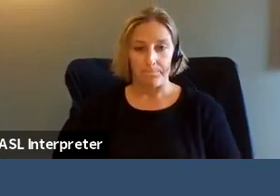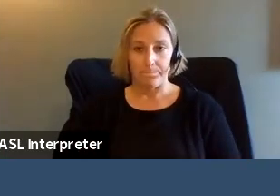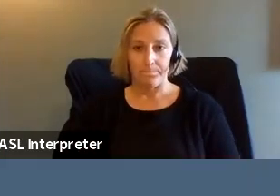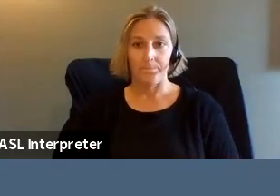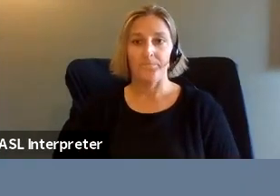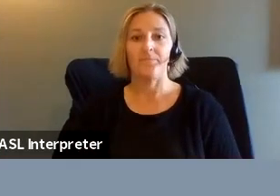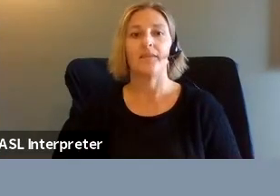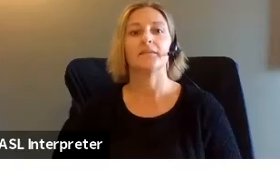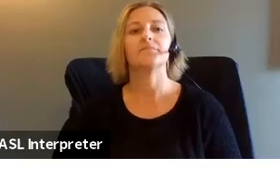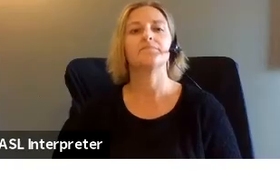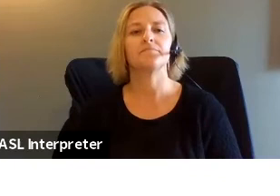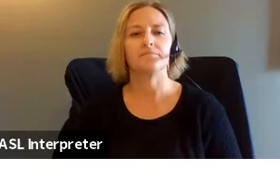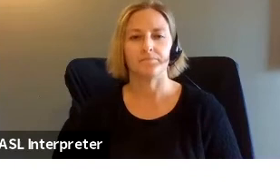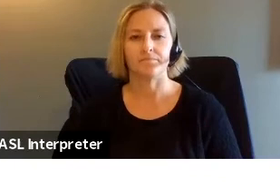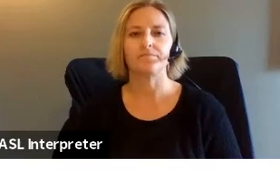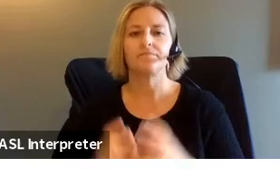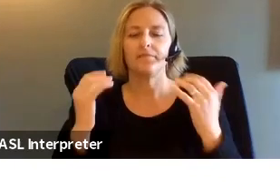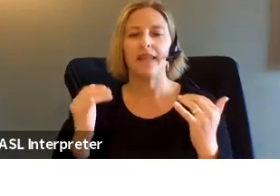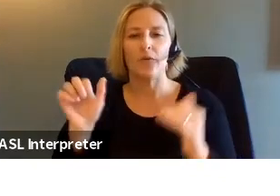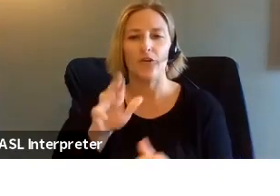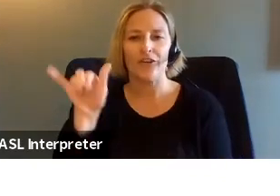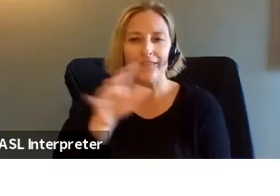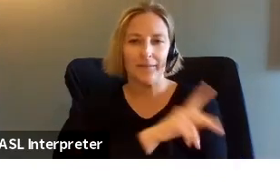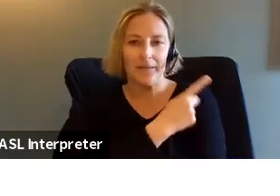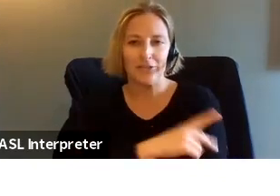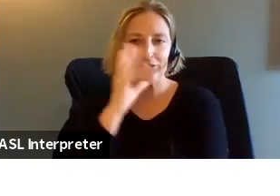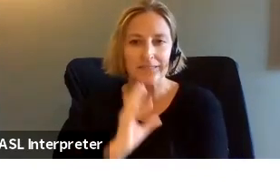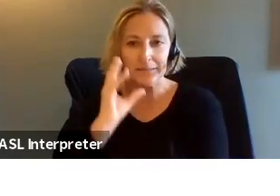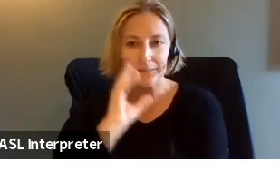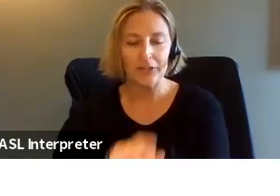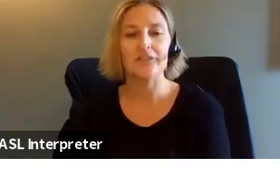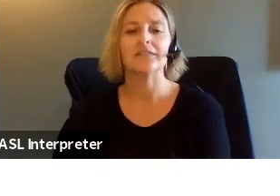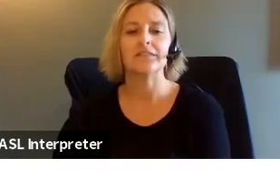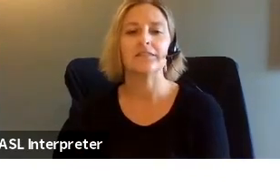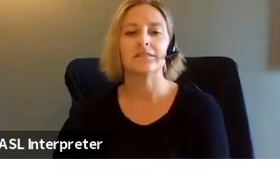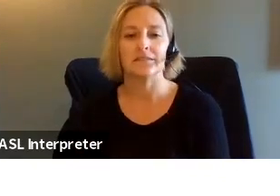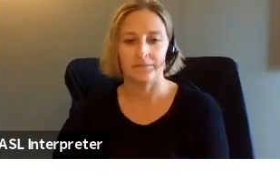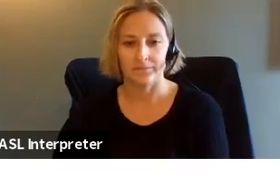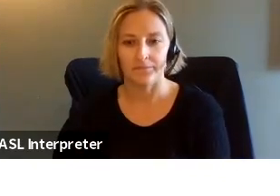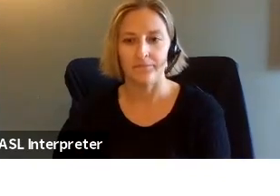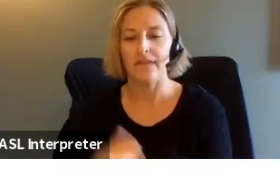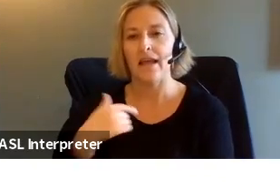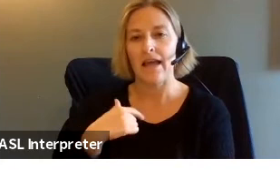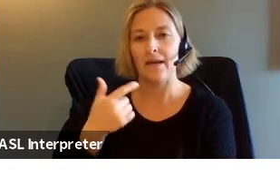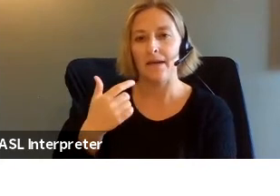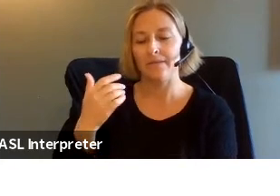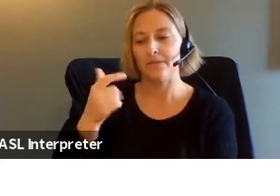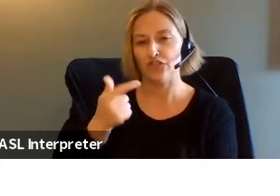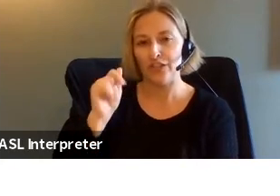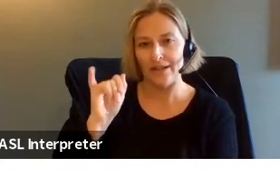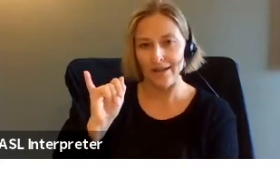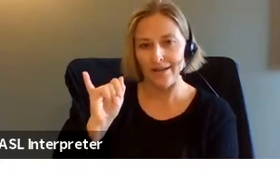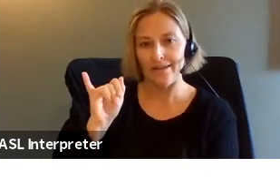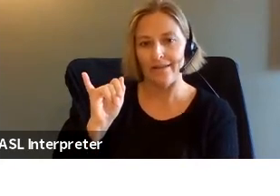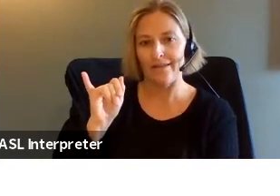Okay, let's go and look at our early patient experience. I'm a gastroenterologist, hepatologist, so I take care of gastrointestinal